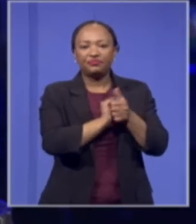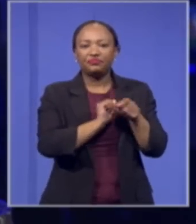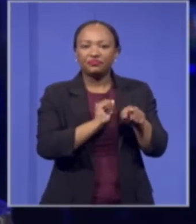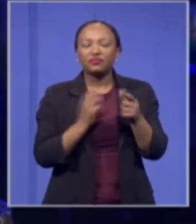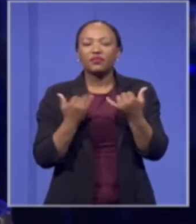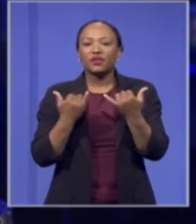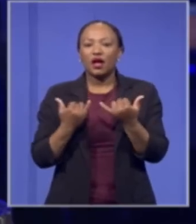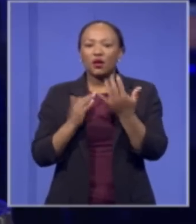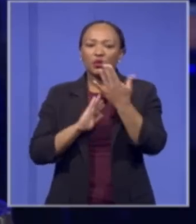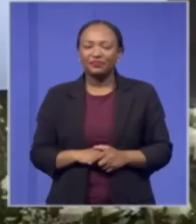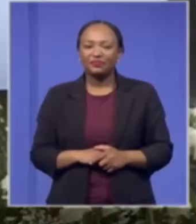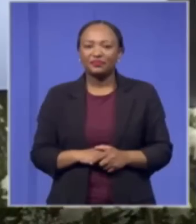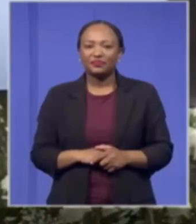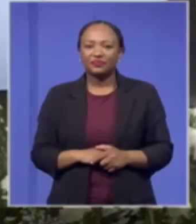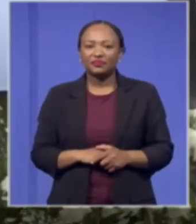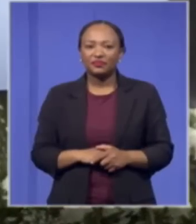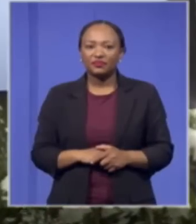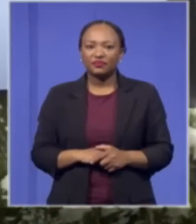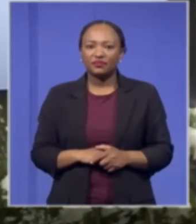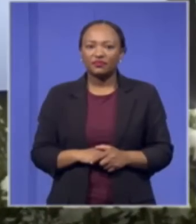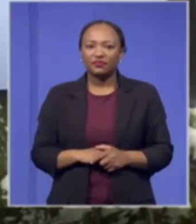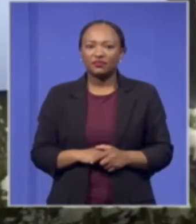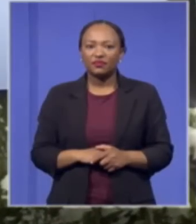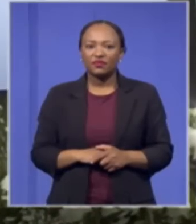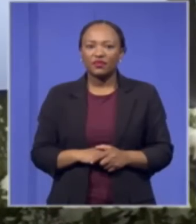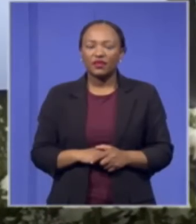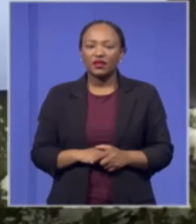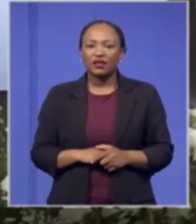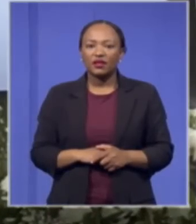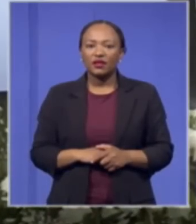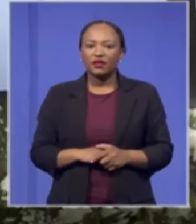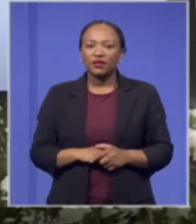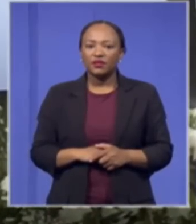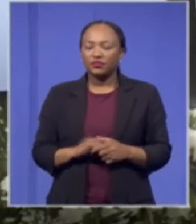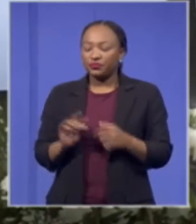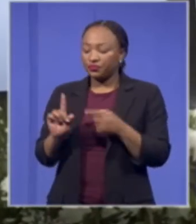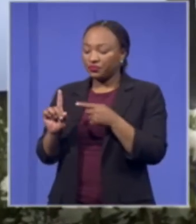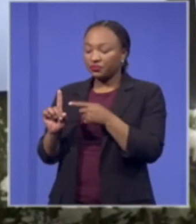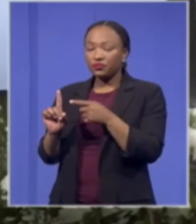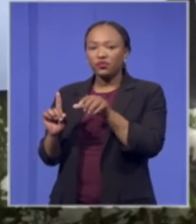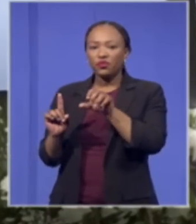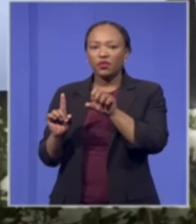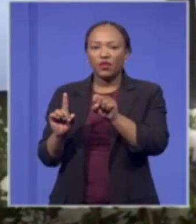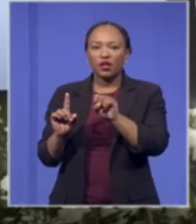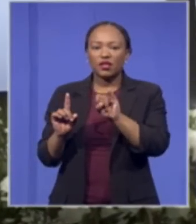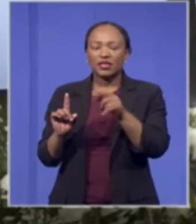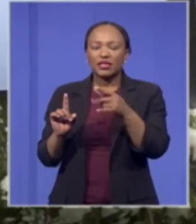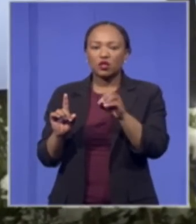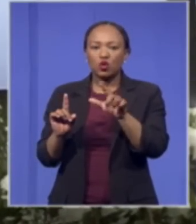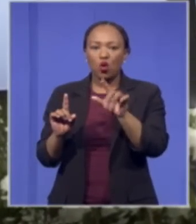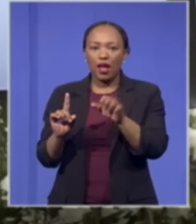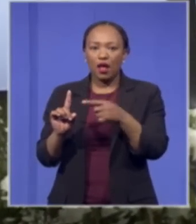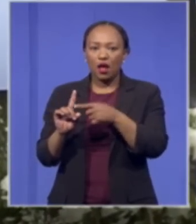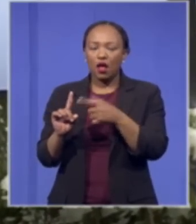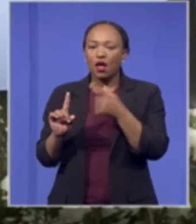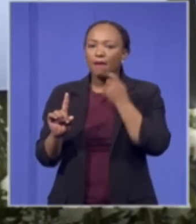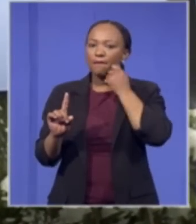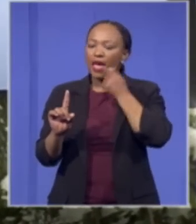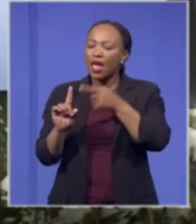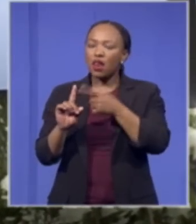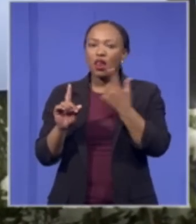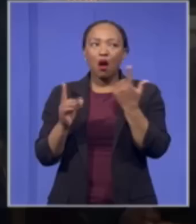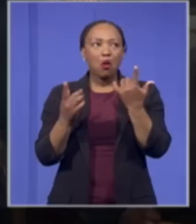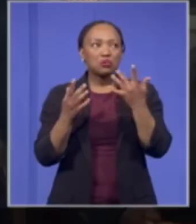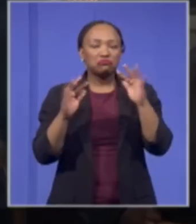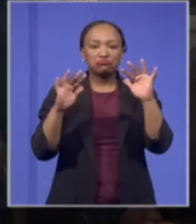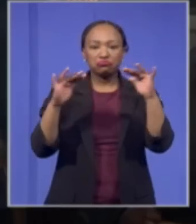tse itlhomeng pele. Mr. Sesotho was not a man that ever sought the